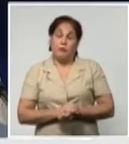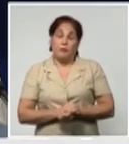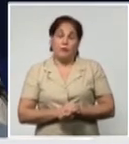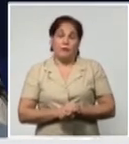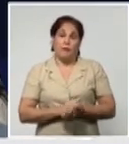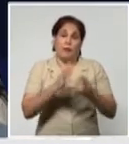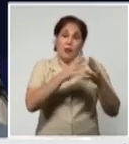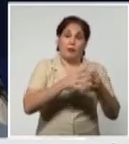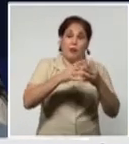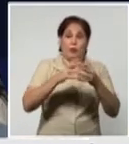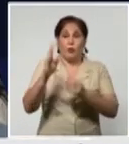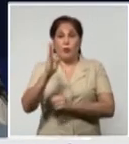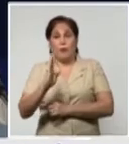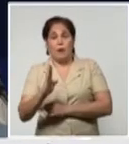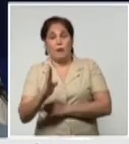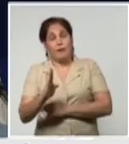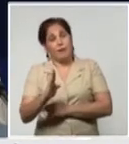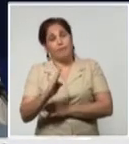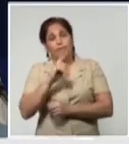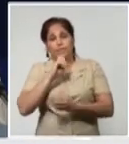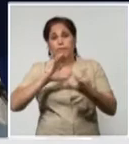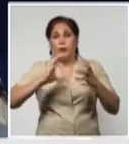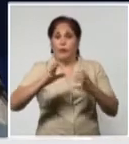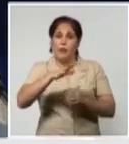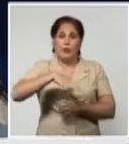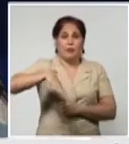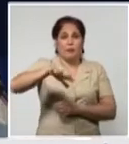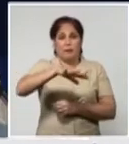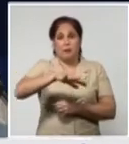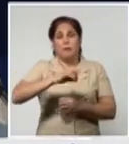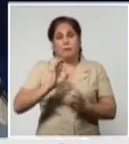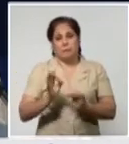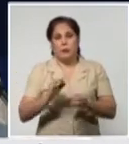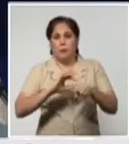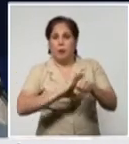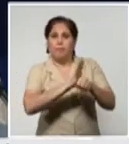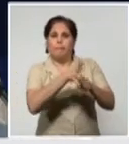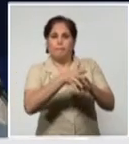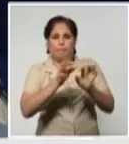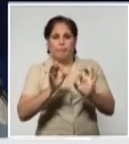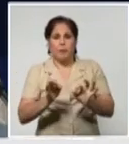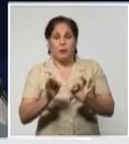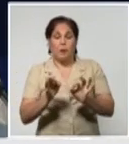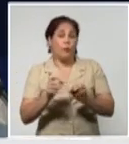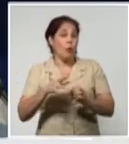And undoubtedly, this is all related to